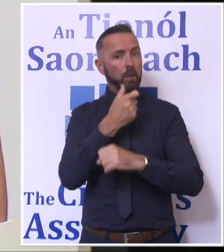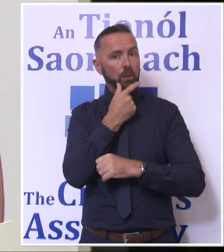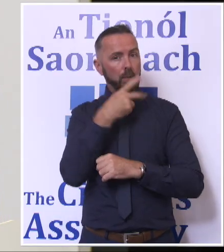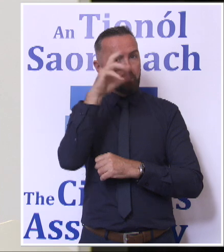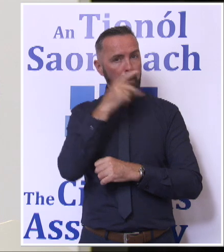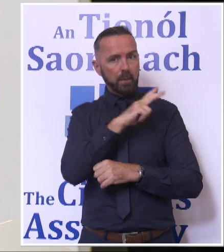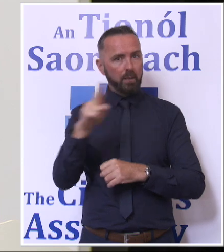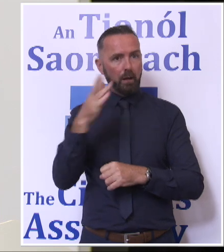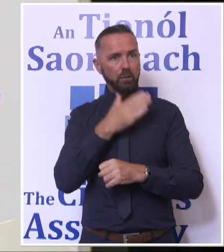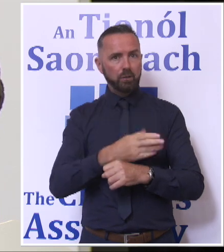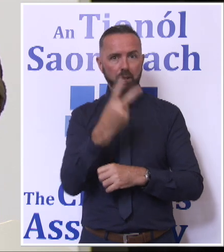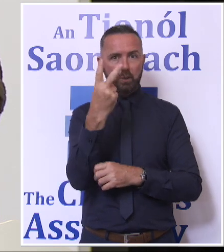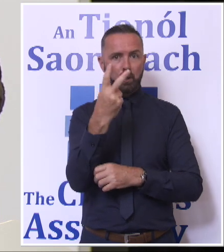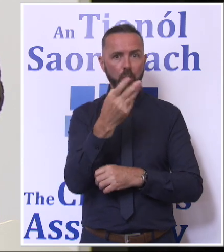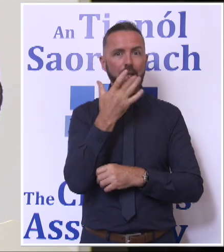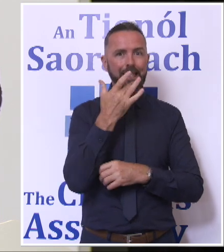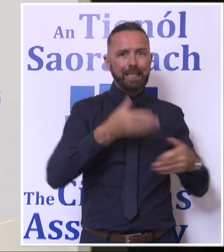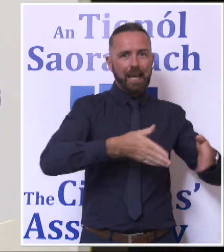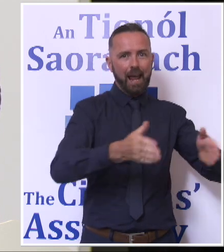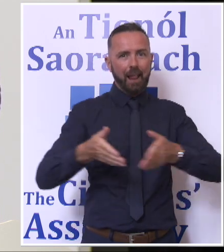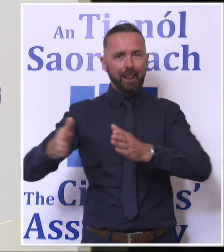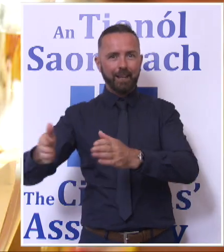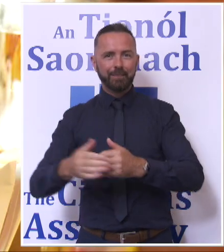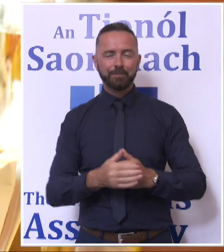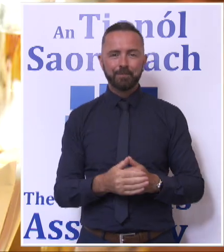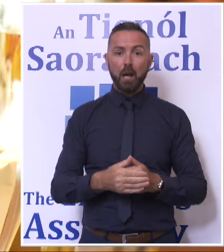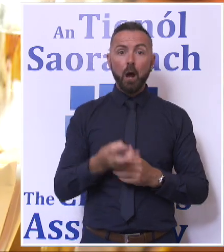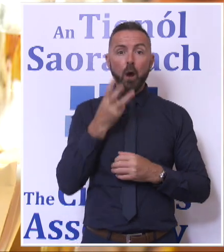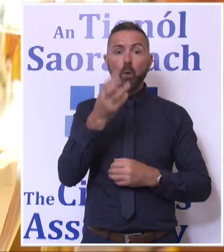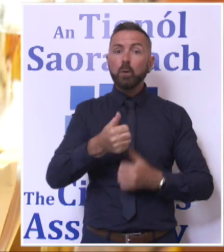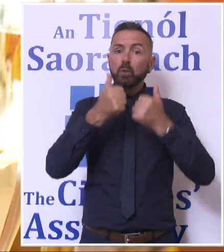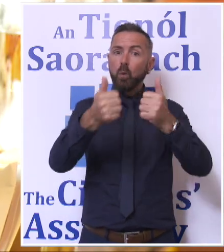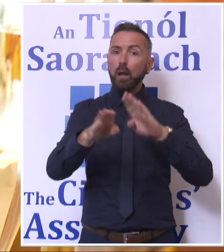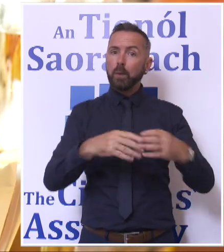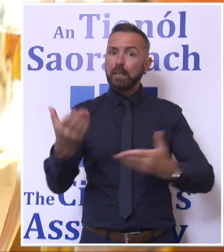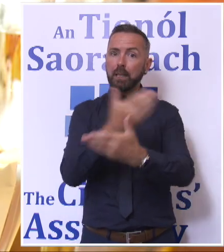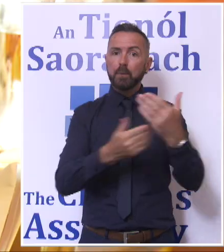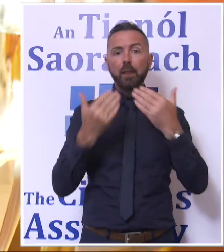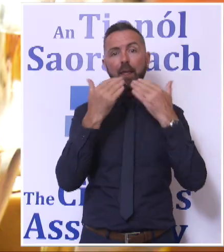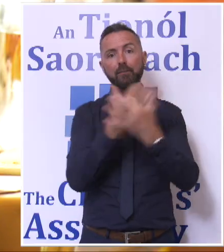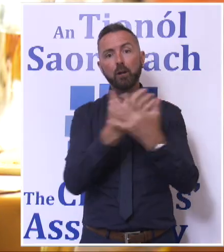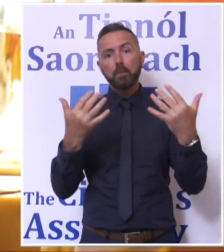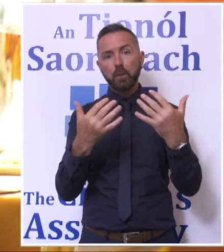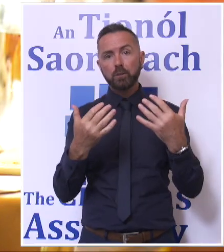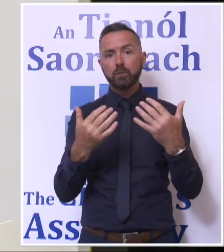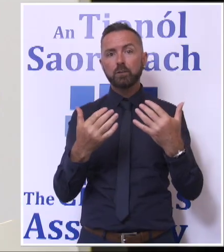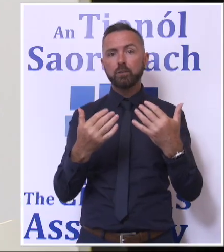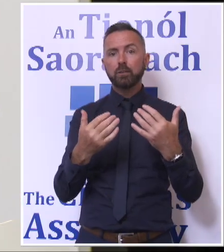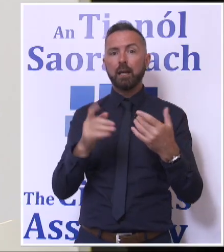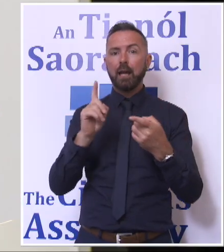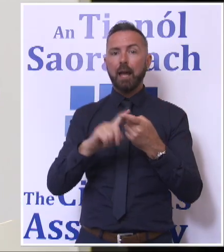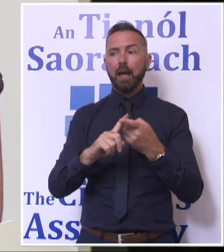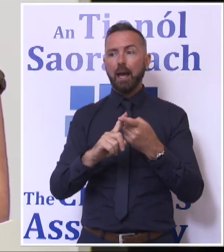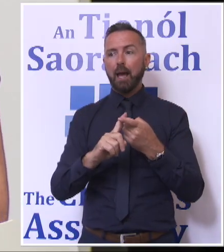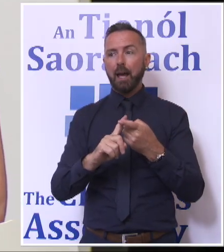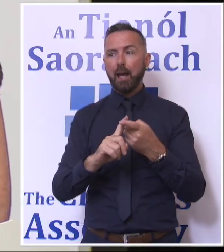goes further than the 2 canals. I wish you all well in your deliberations. Gurv míle mágwith as for ord agus ganairi